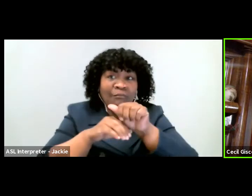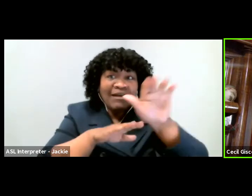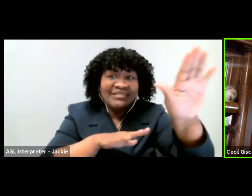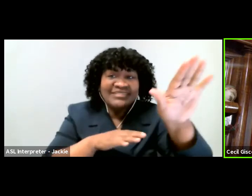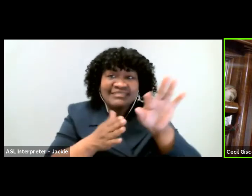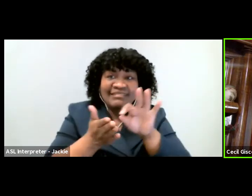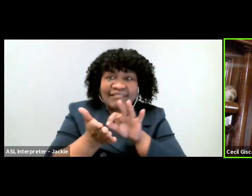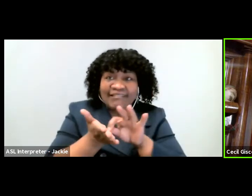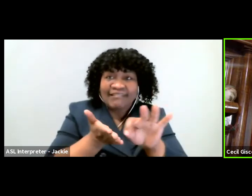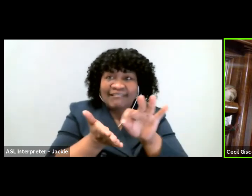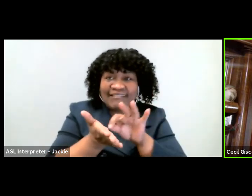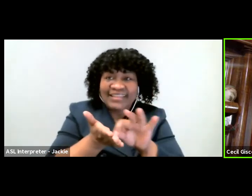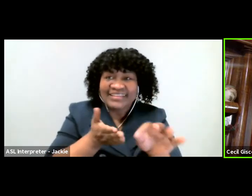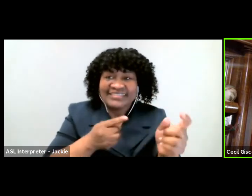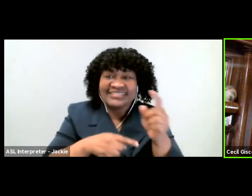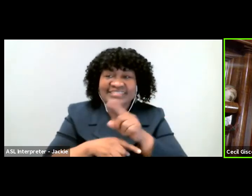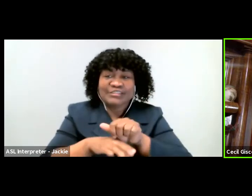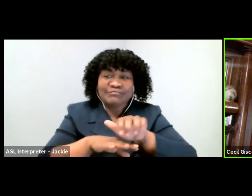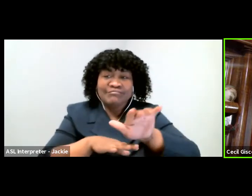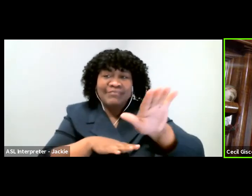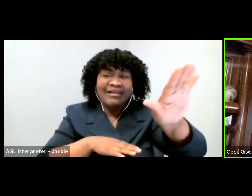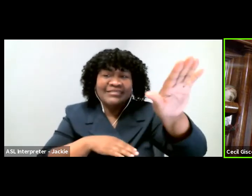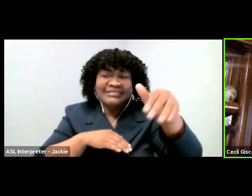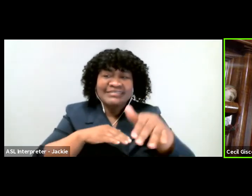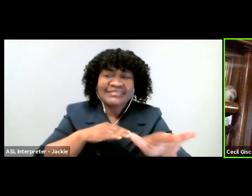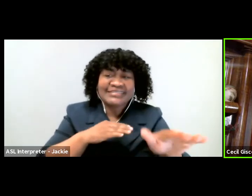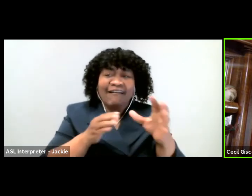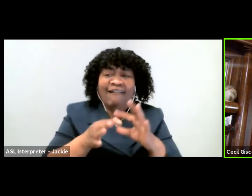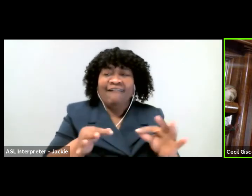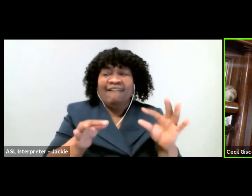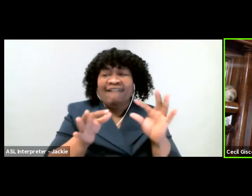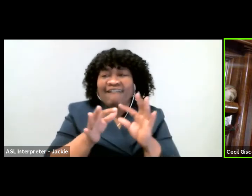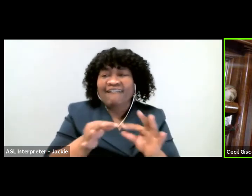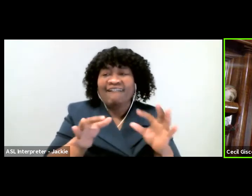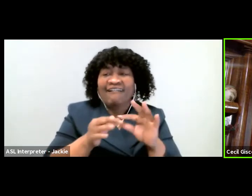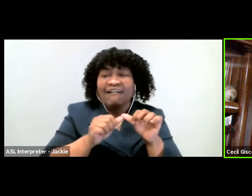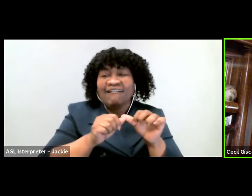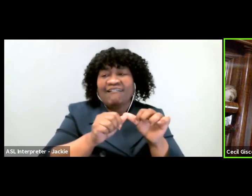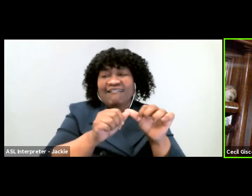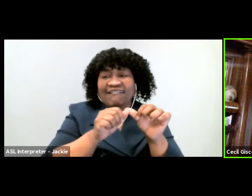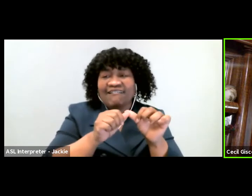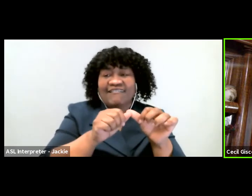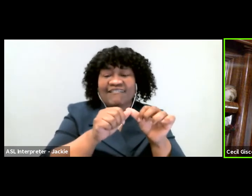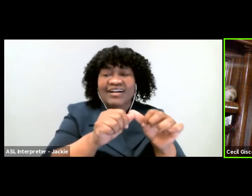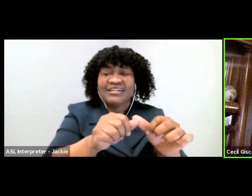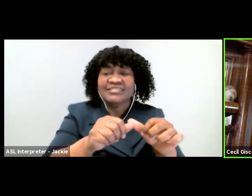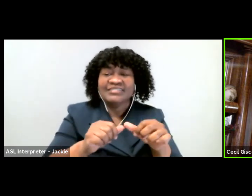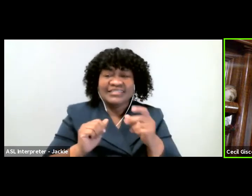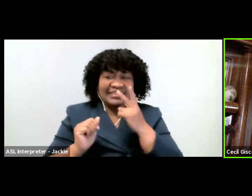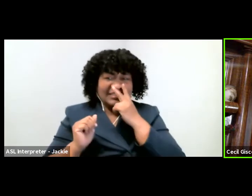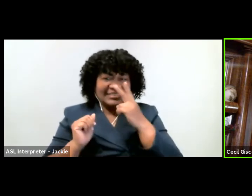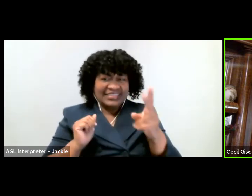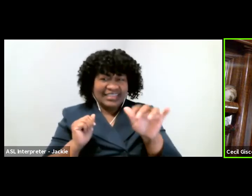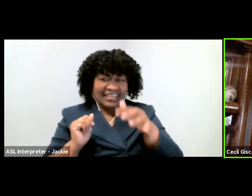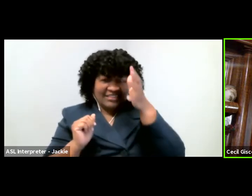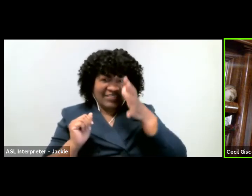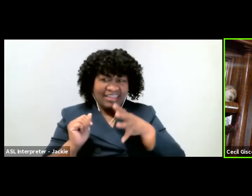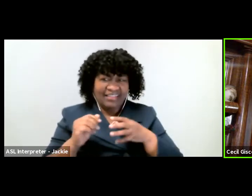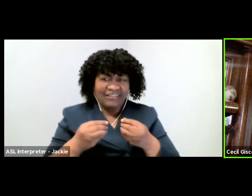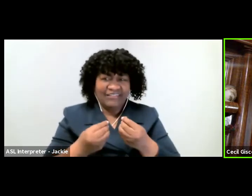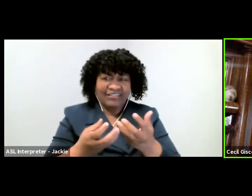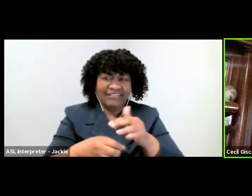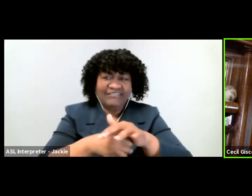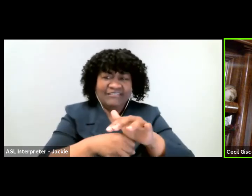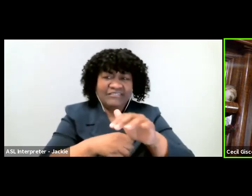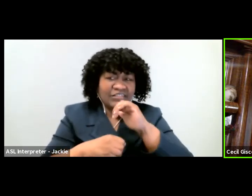some days. The mountains just repel the story with their endlessness. A dusky fellow could